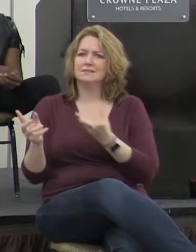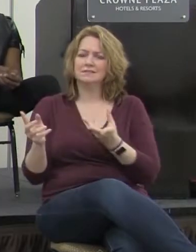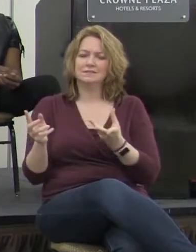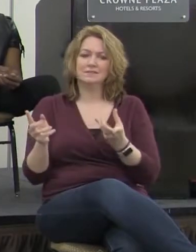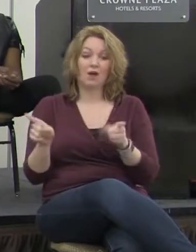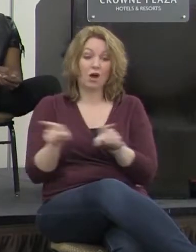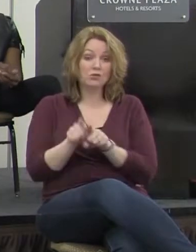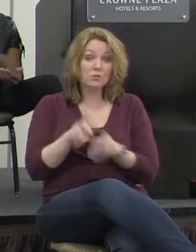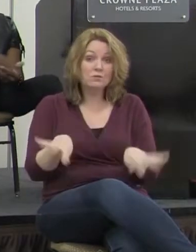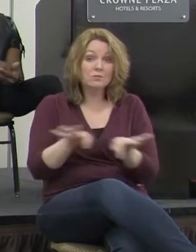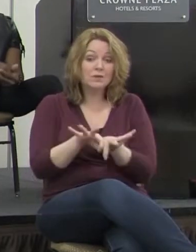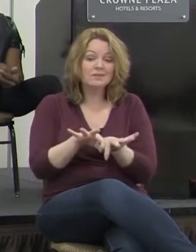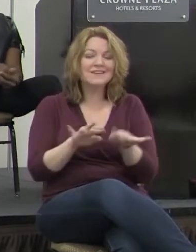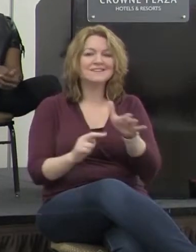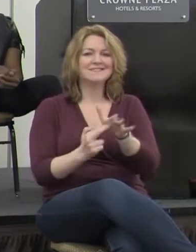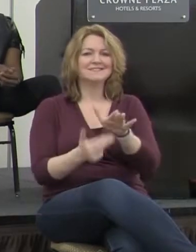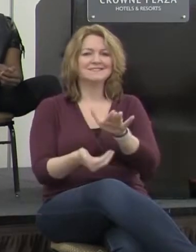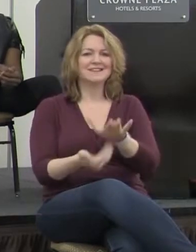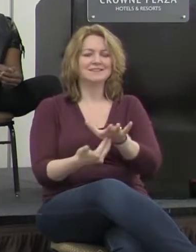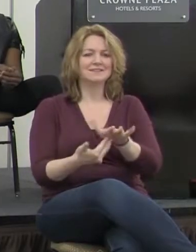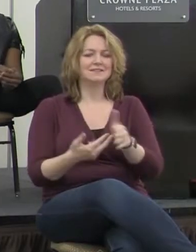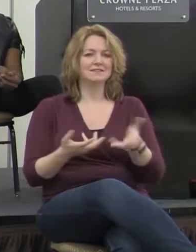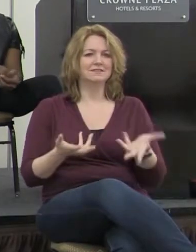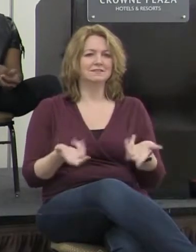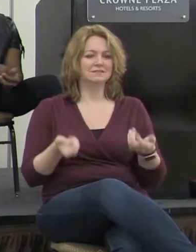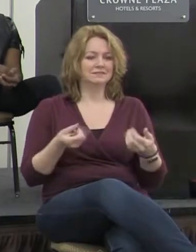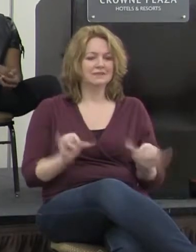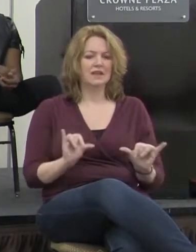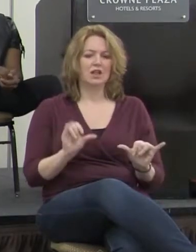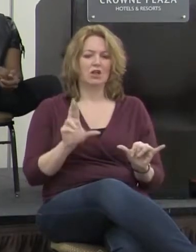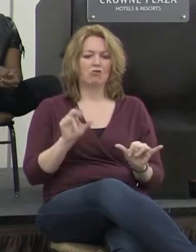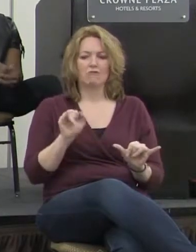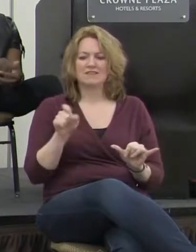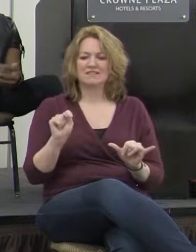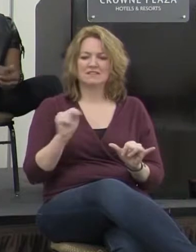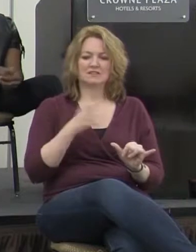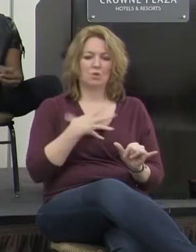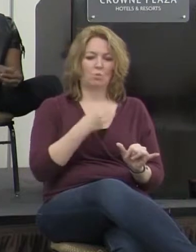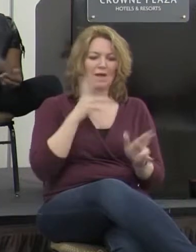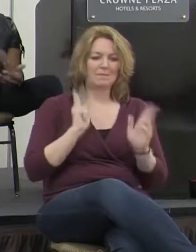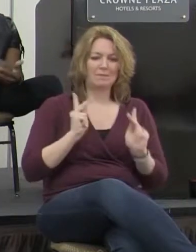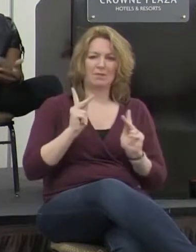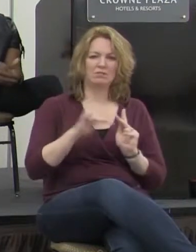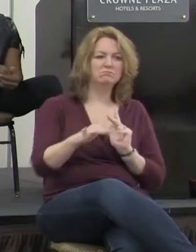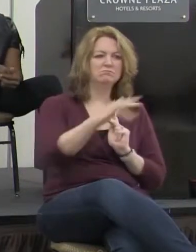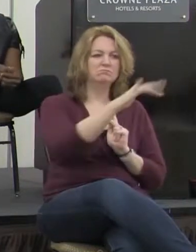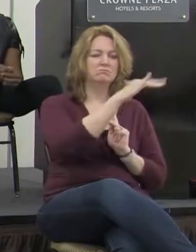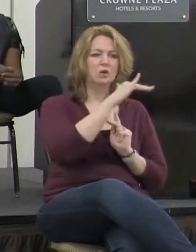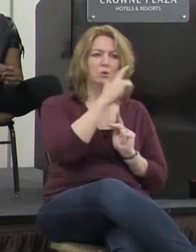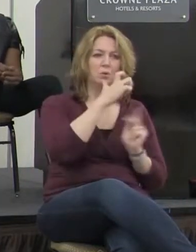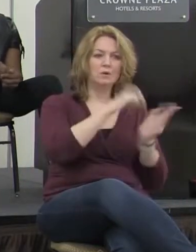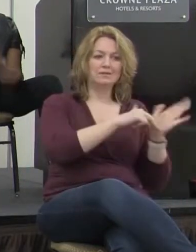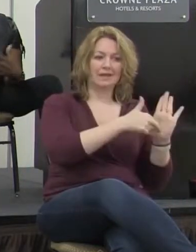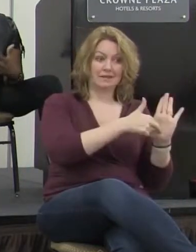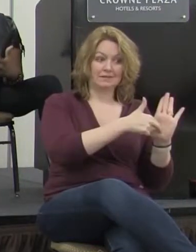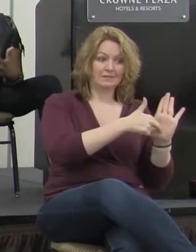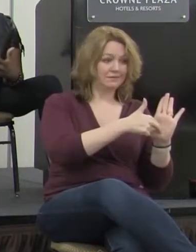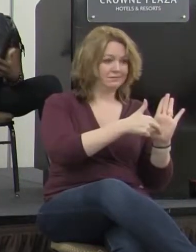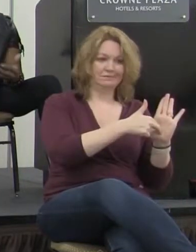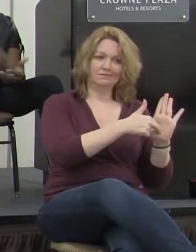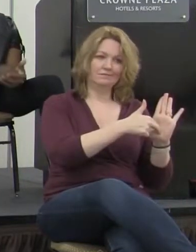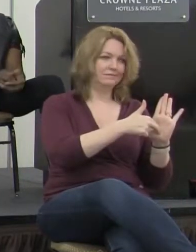intent. I think there are definitely still very racist white people out there whose intent would not necessarily